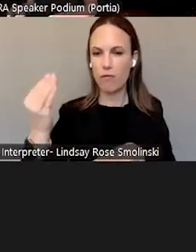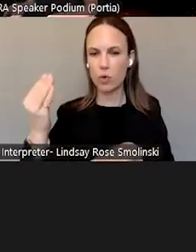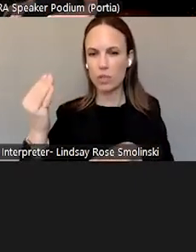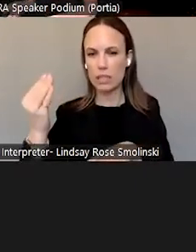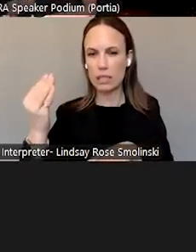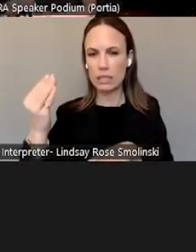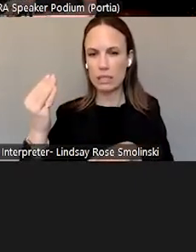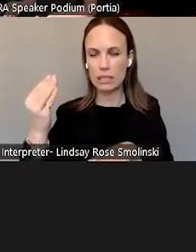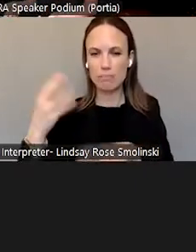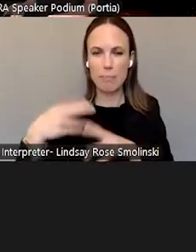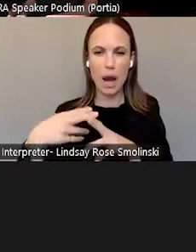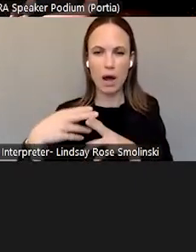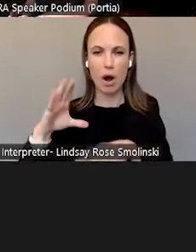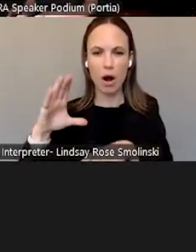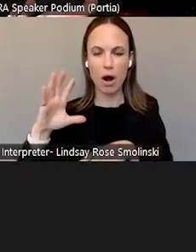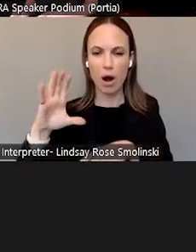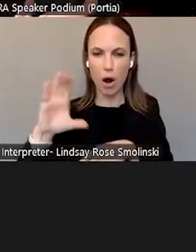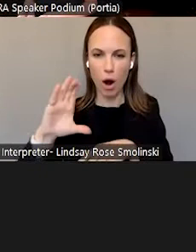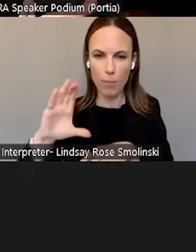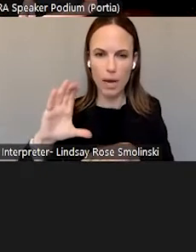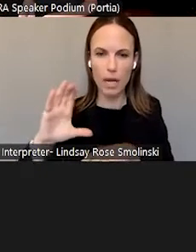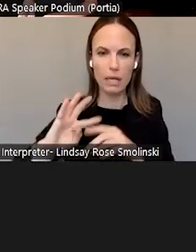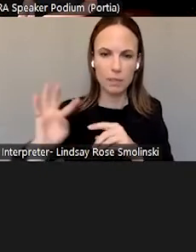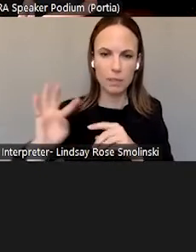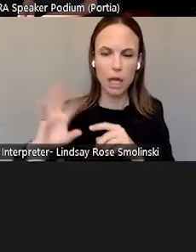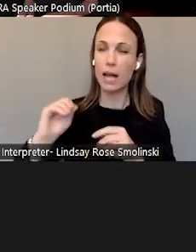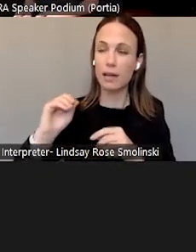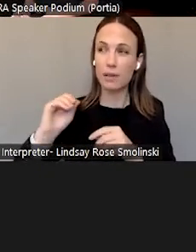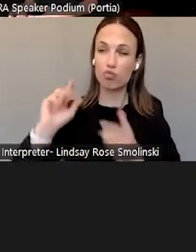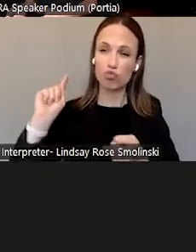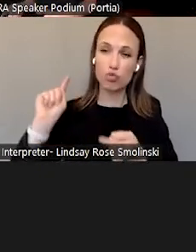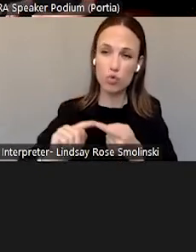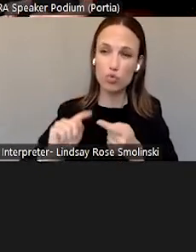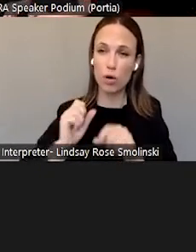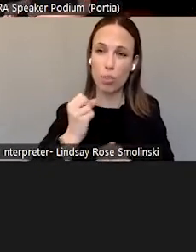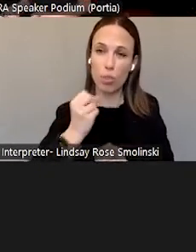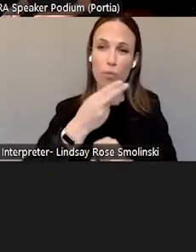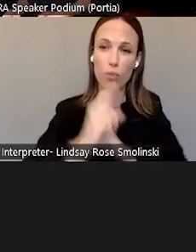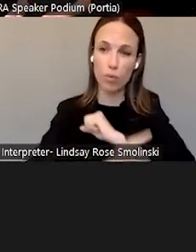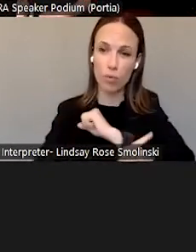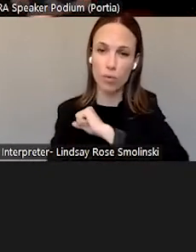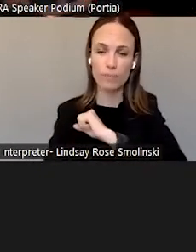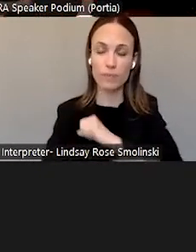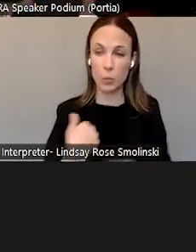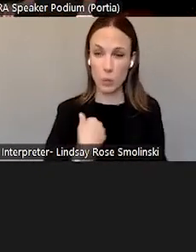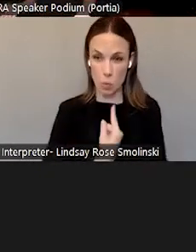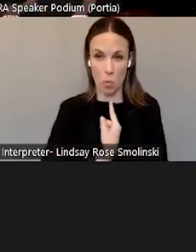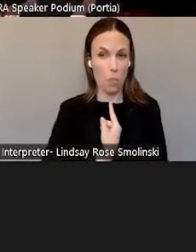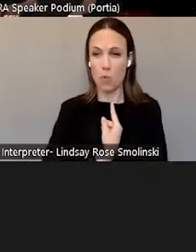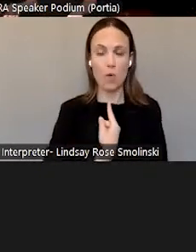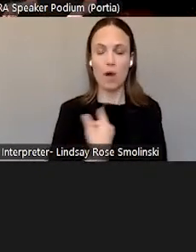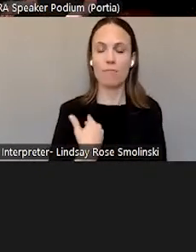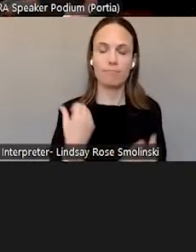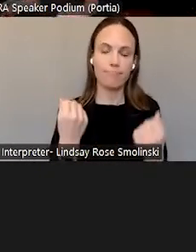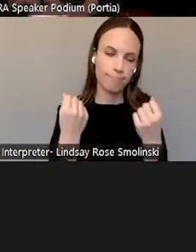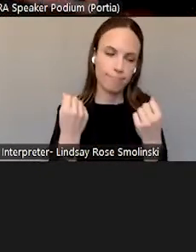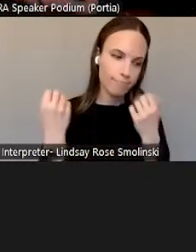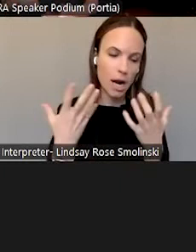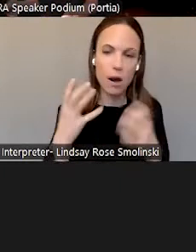5.5 pounds of food waste from ending up in landfill. And we're not the only company doing this. There are hundreds of companies at this